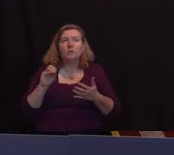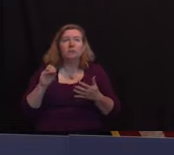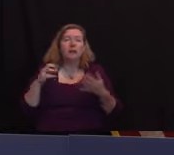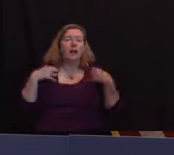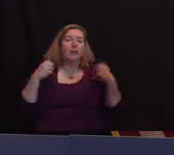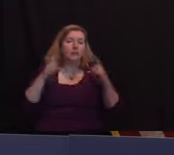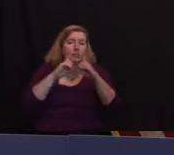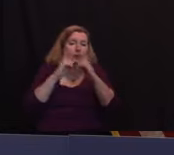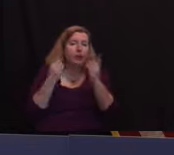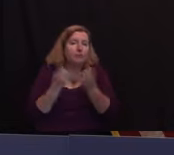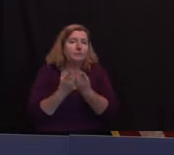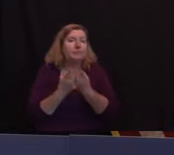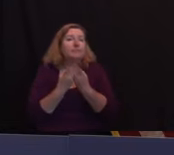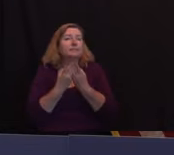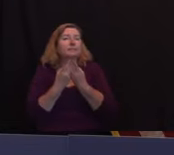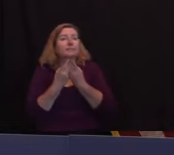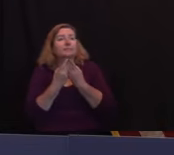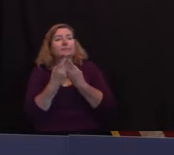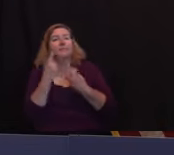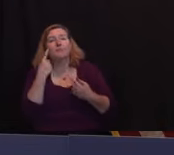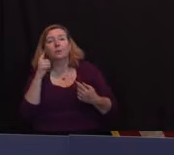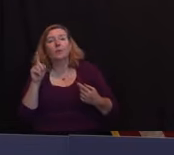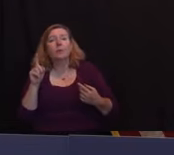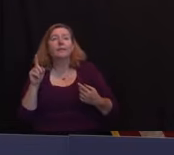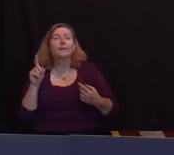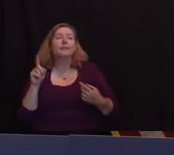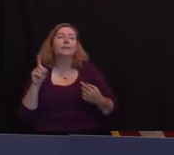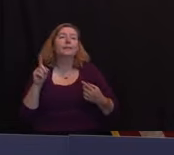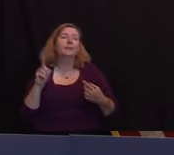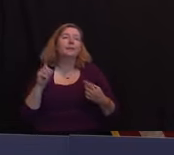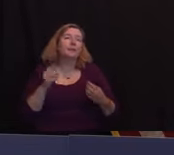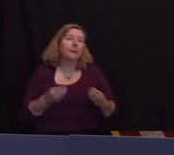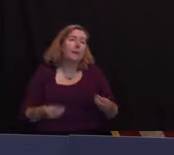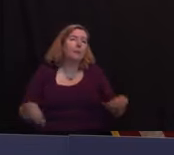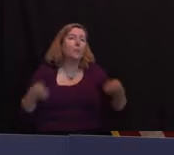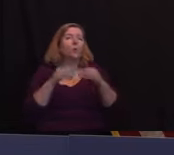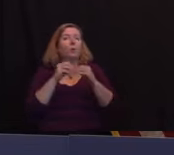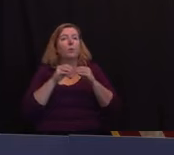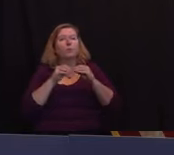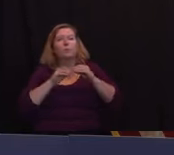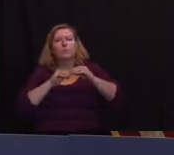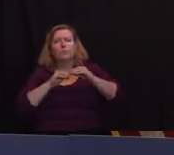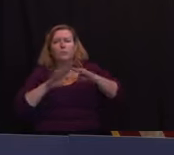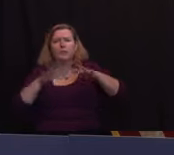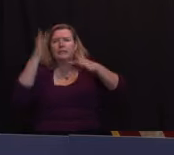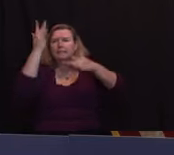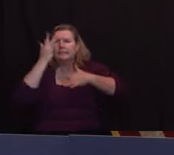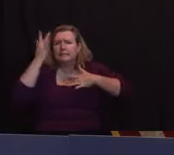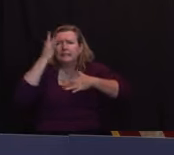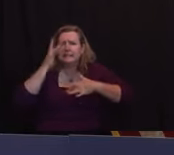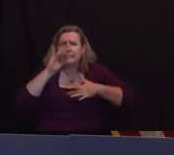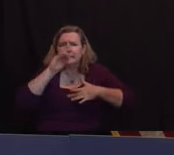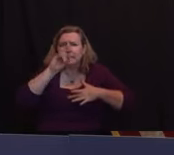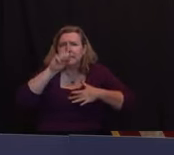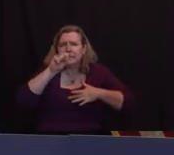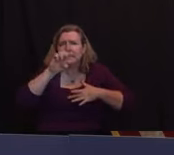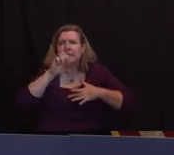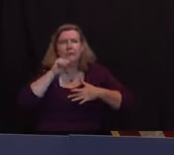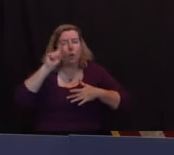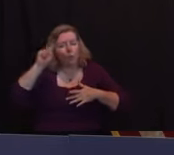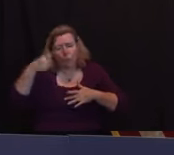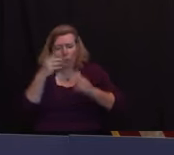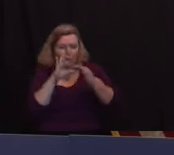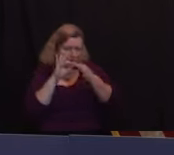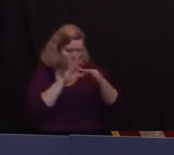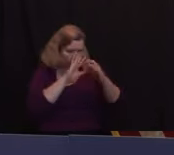departments do more of the communicable disease contact tracing. That number will come down as we see